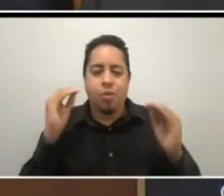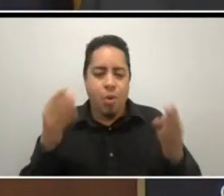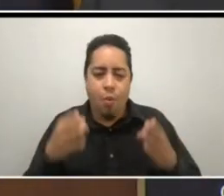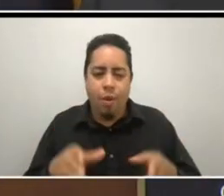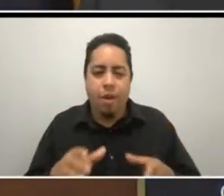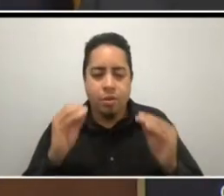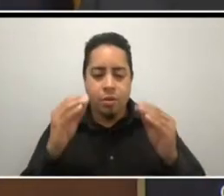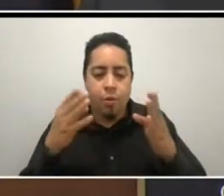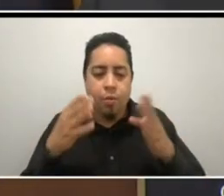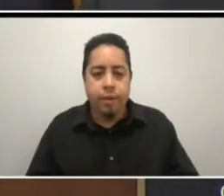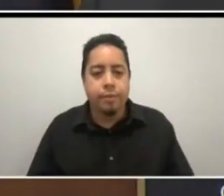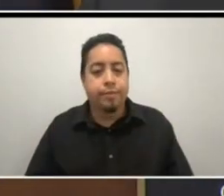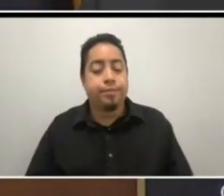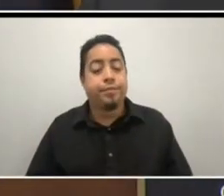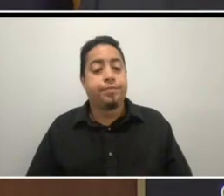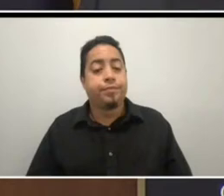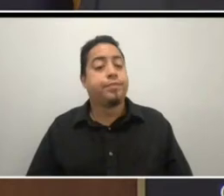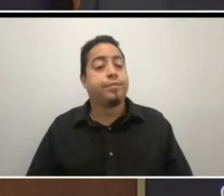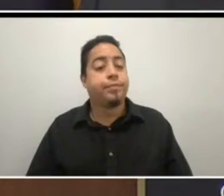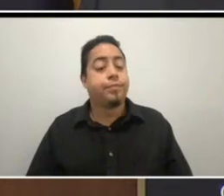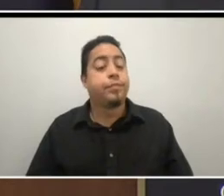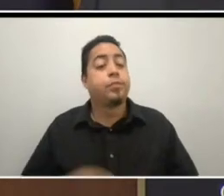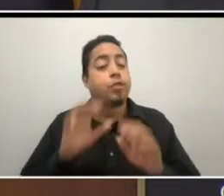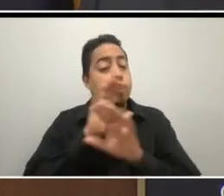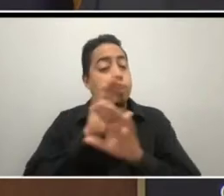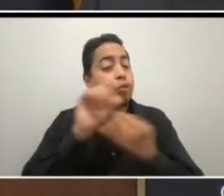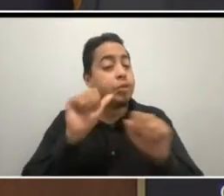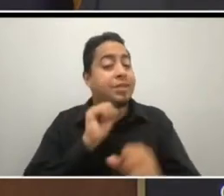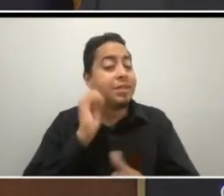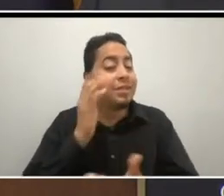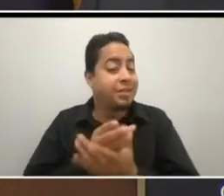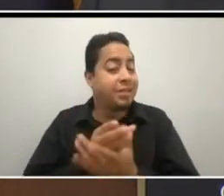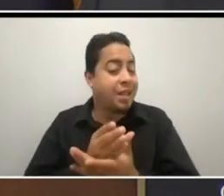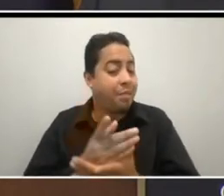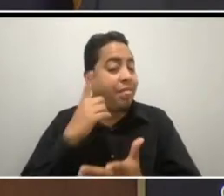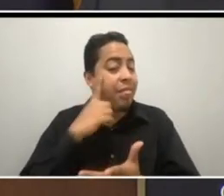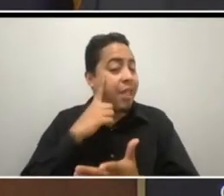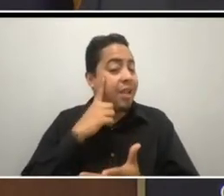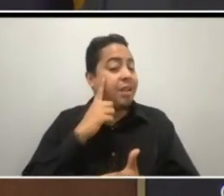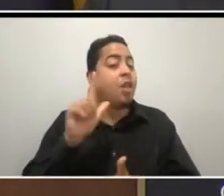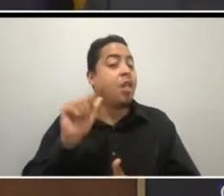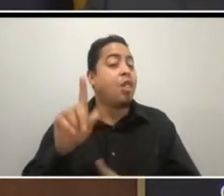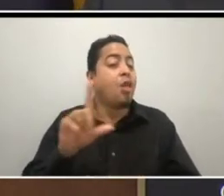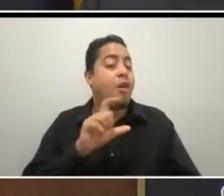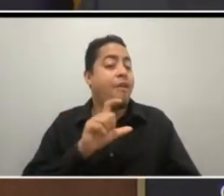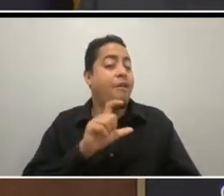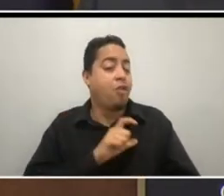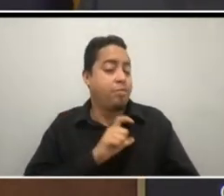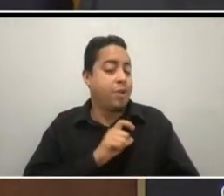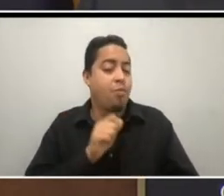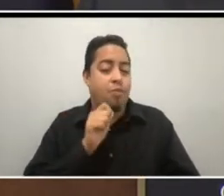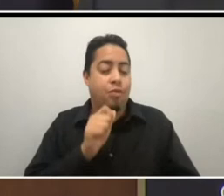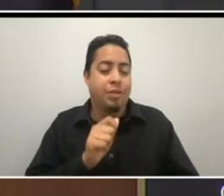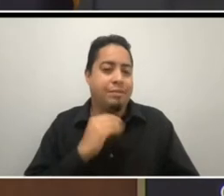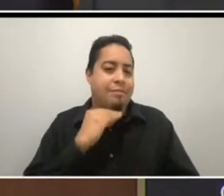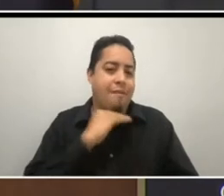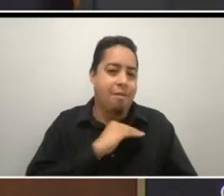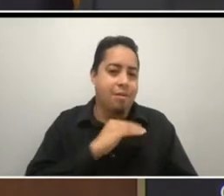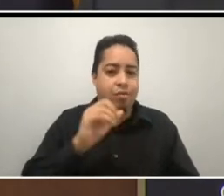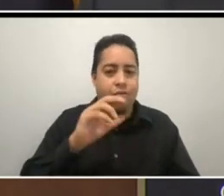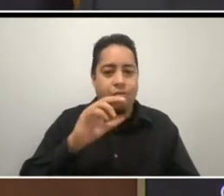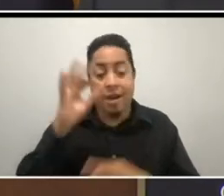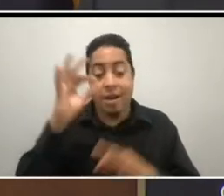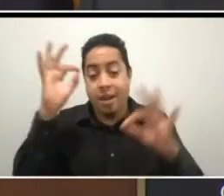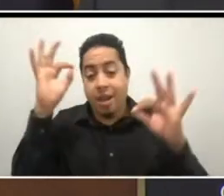But the president didn't stop at insinuating that law enforcement officers were either dishonest or incompetent. He went on to suggest that you could